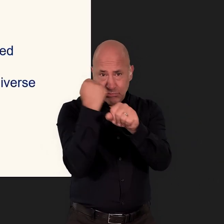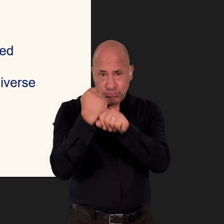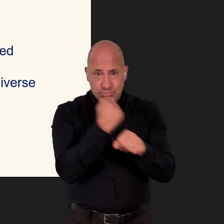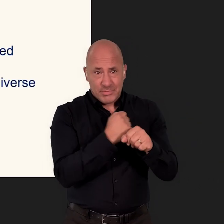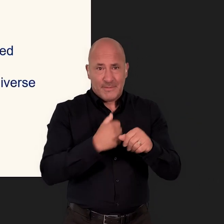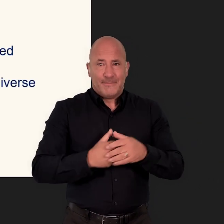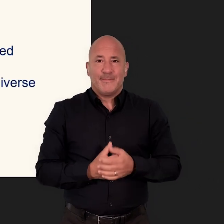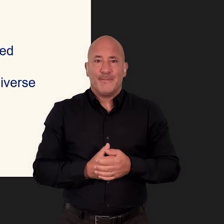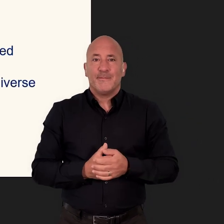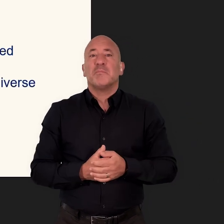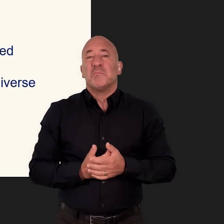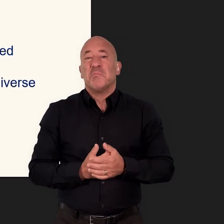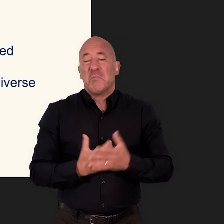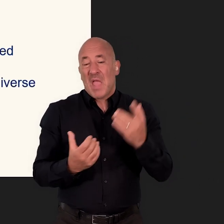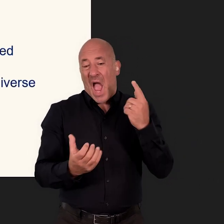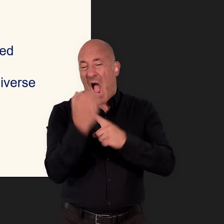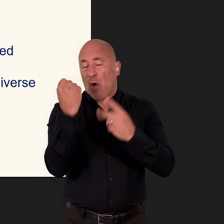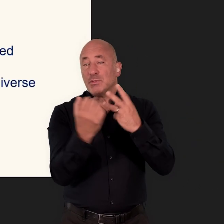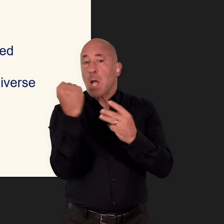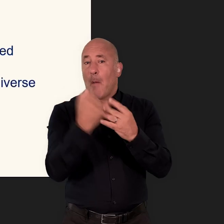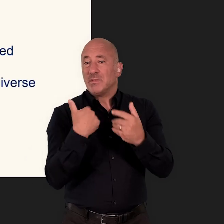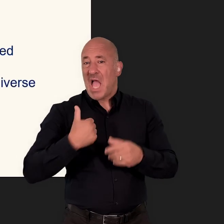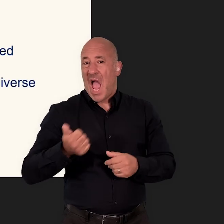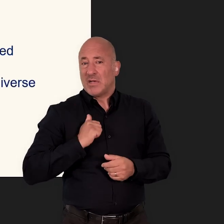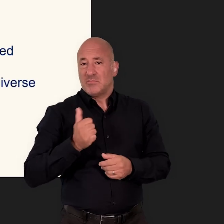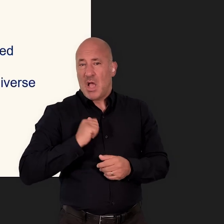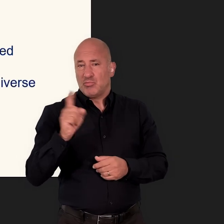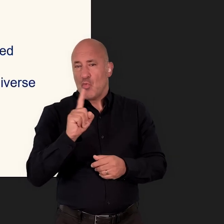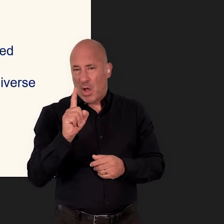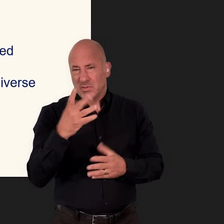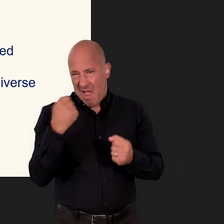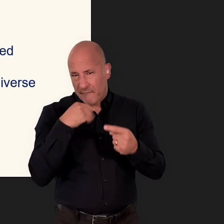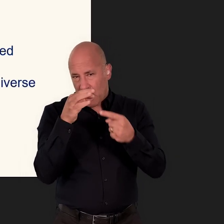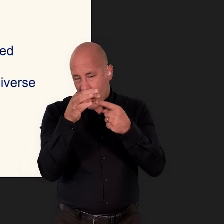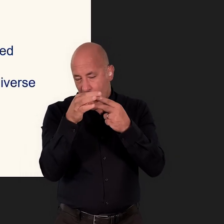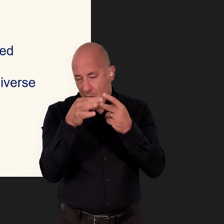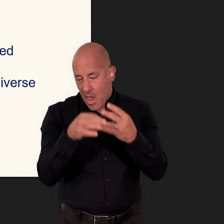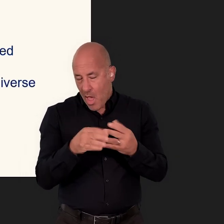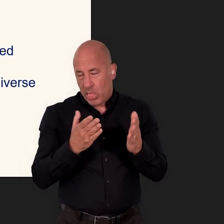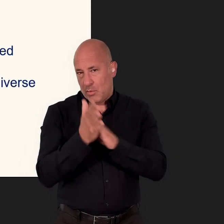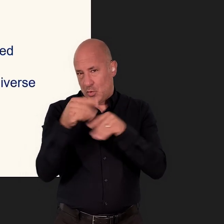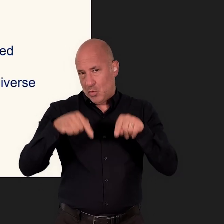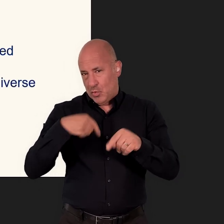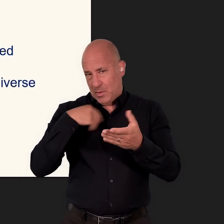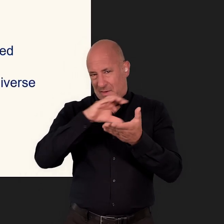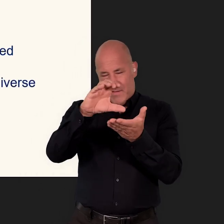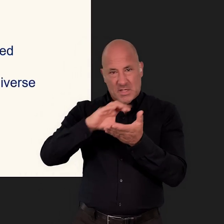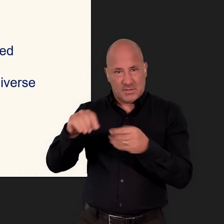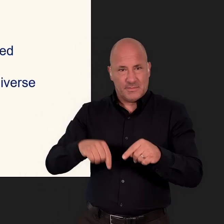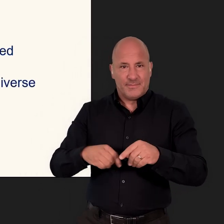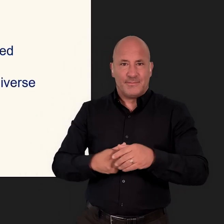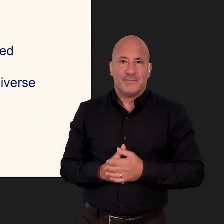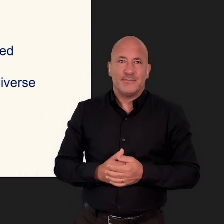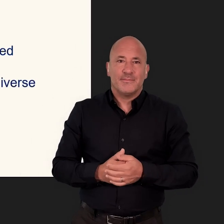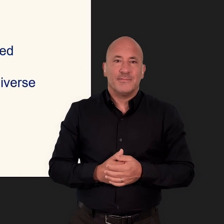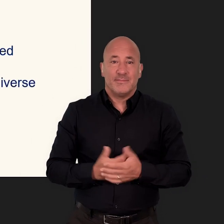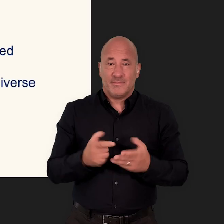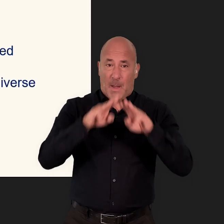infrastructure. In terms of outcomes, there are a few things we expect to see from recipients of this